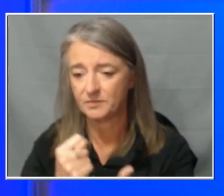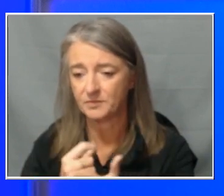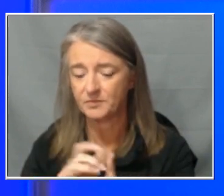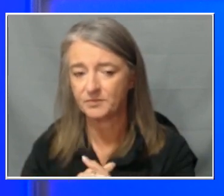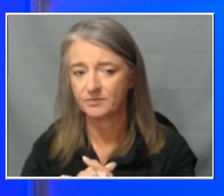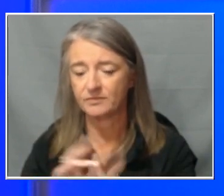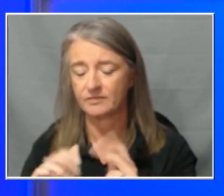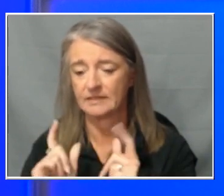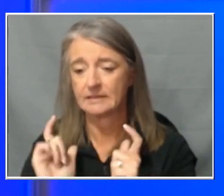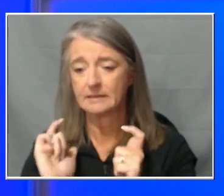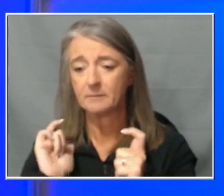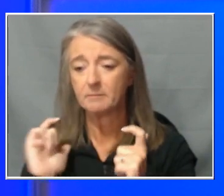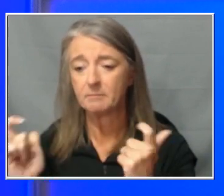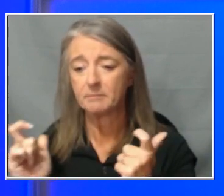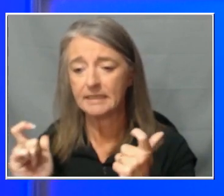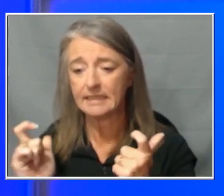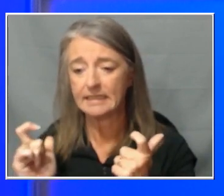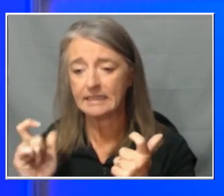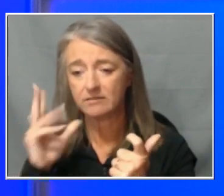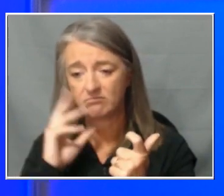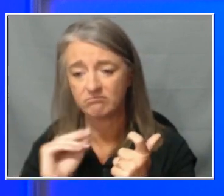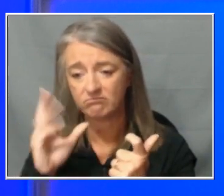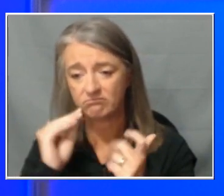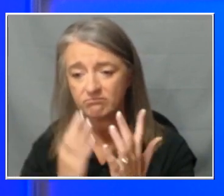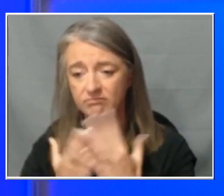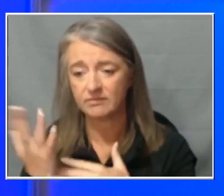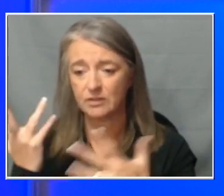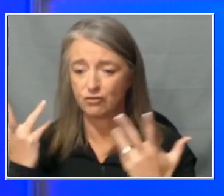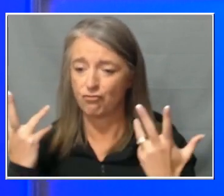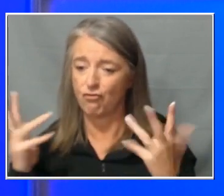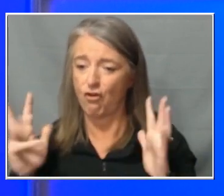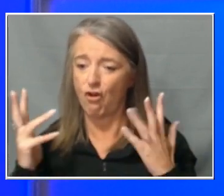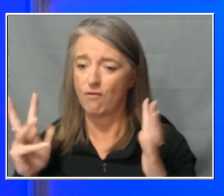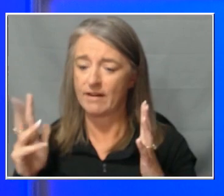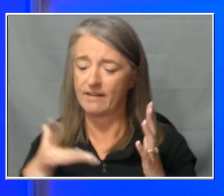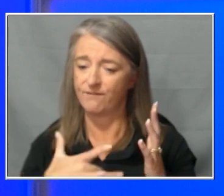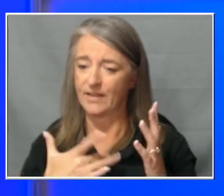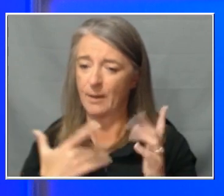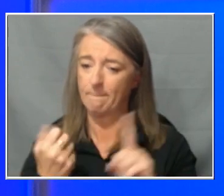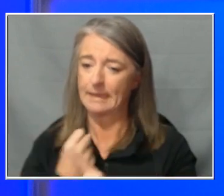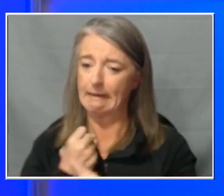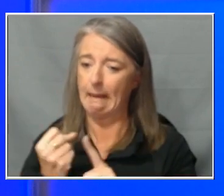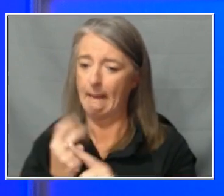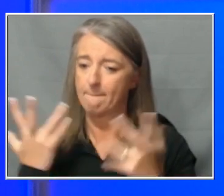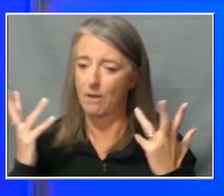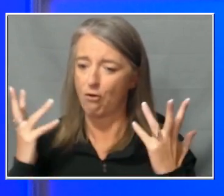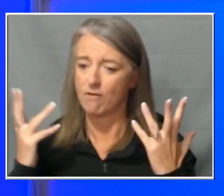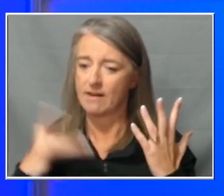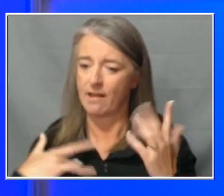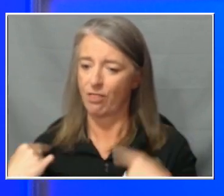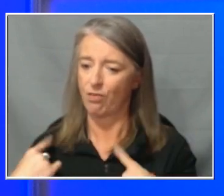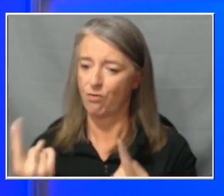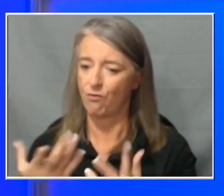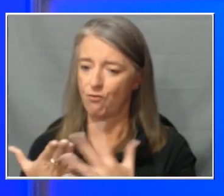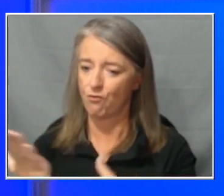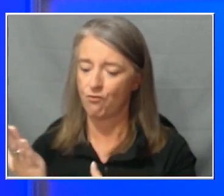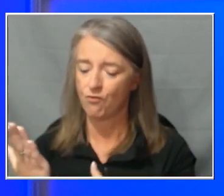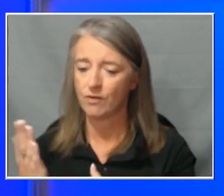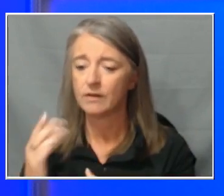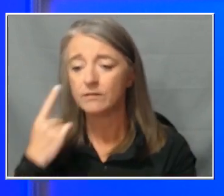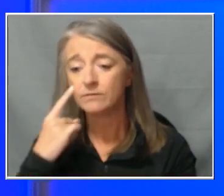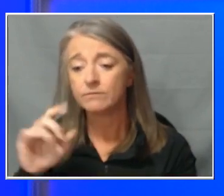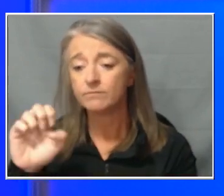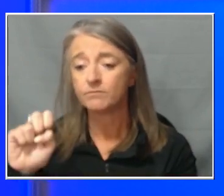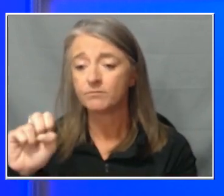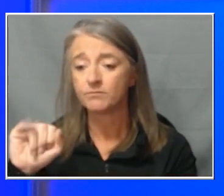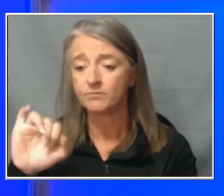a big thing to go through, especially when you're already beat up from everything you've been through up to that point. But for Eric, we